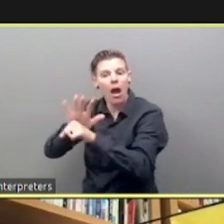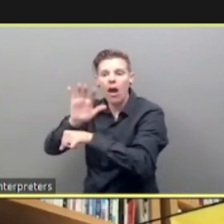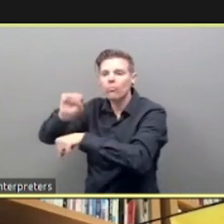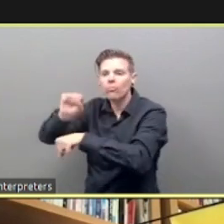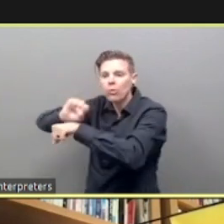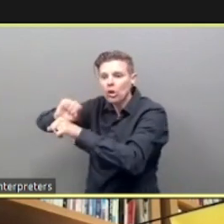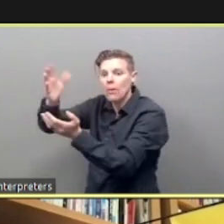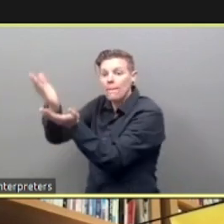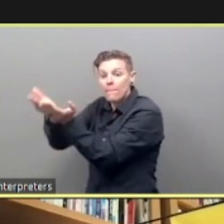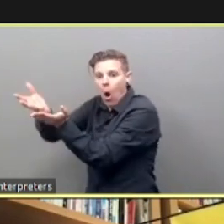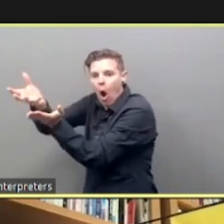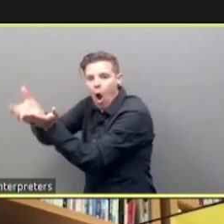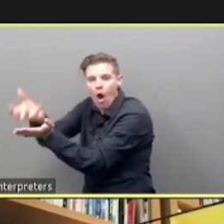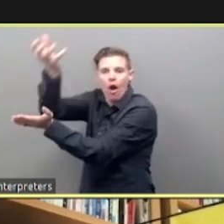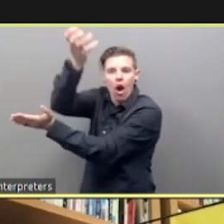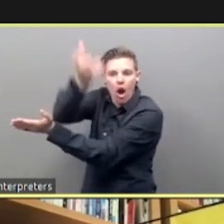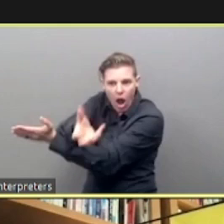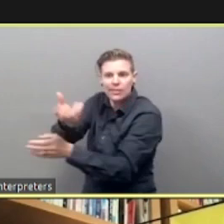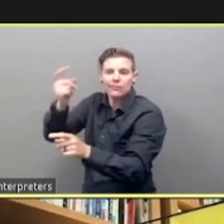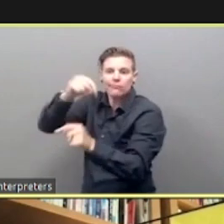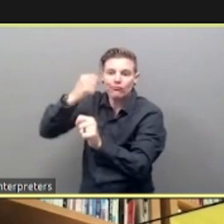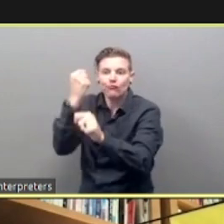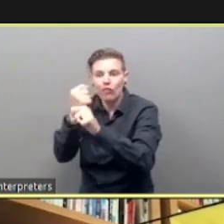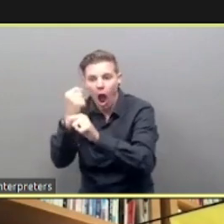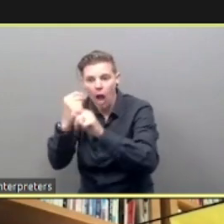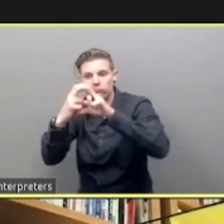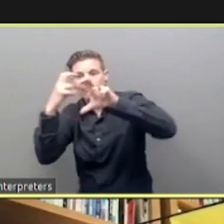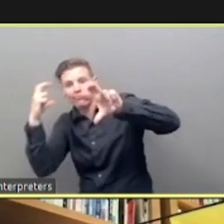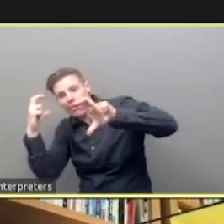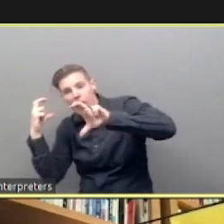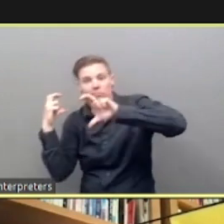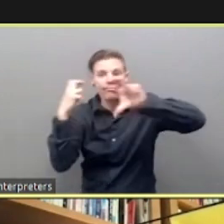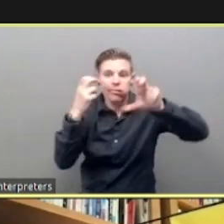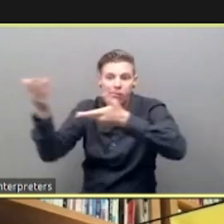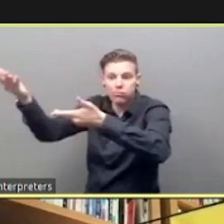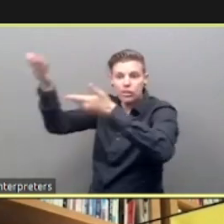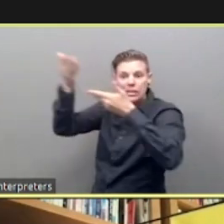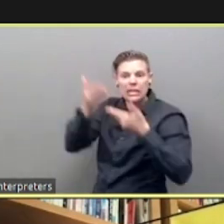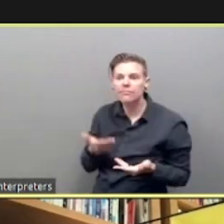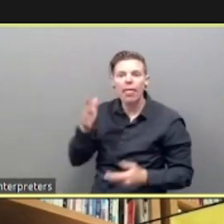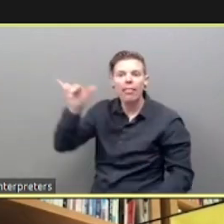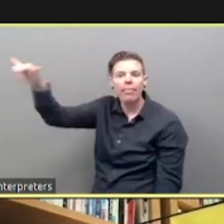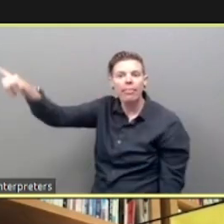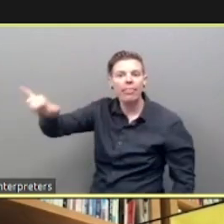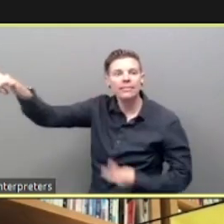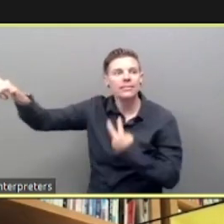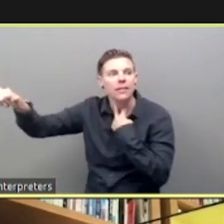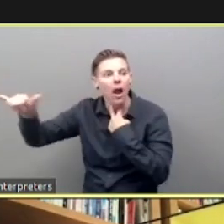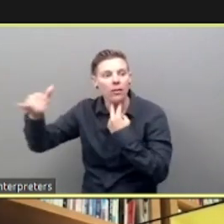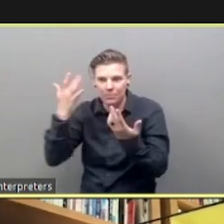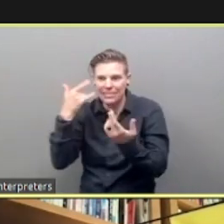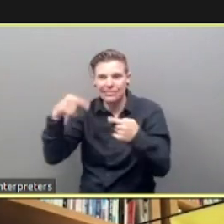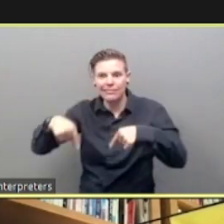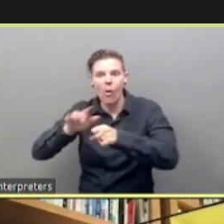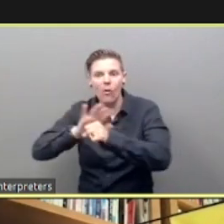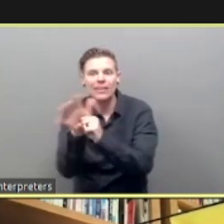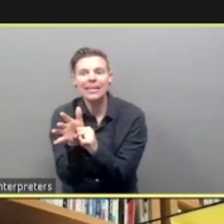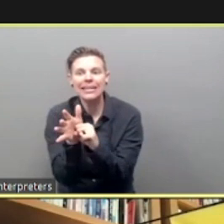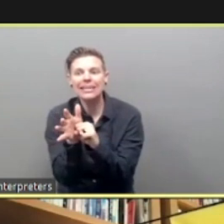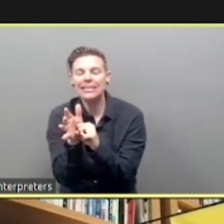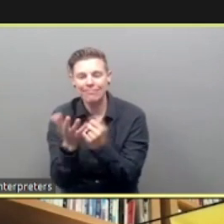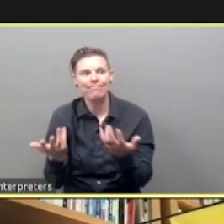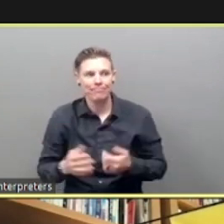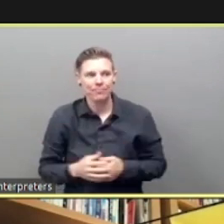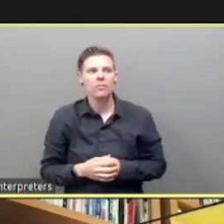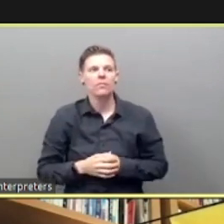our hospitals with routine supplies that are used to take care of COVID patients. And we still have some recycling in place if we need